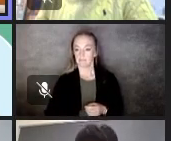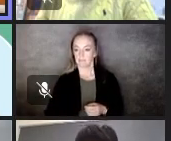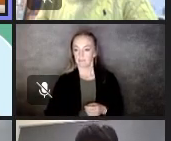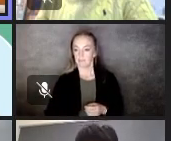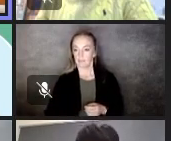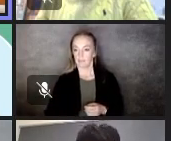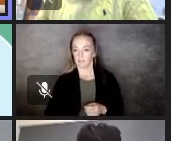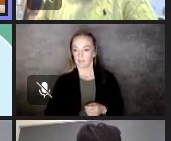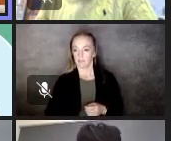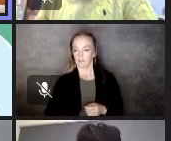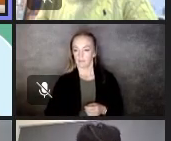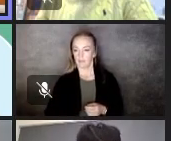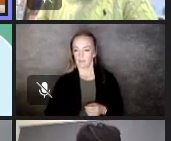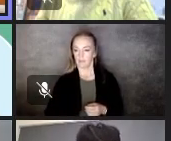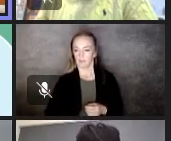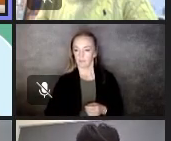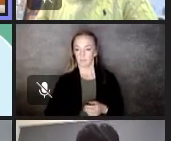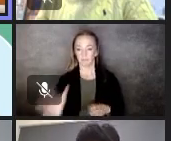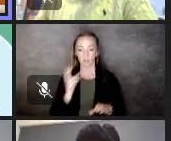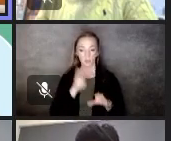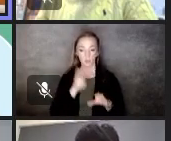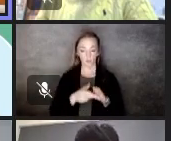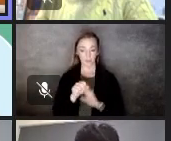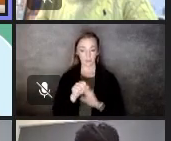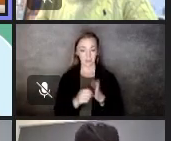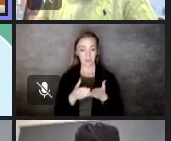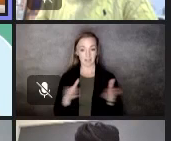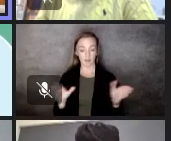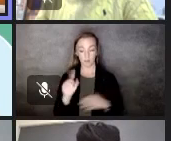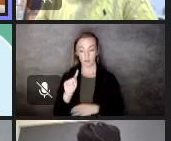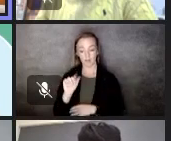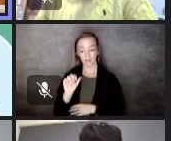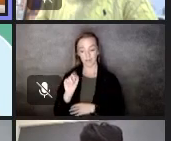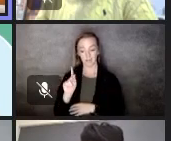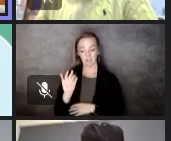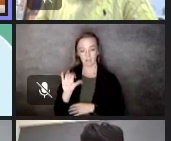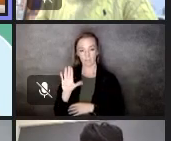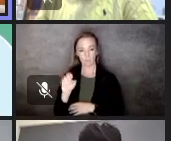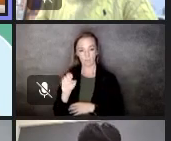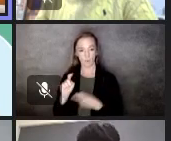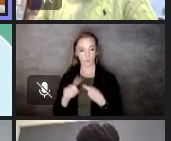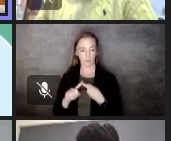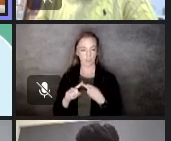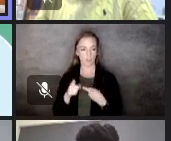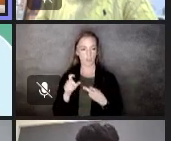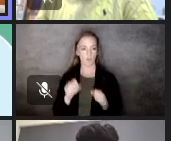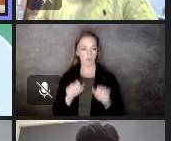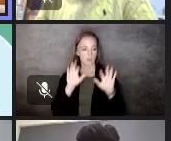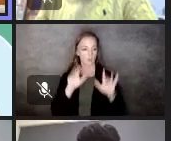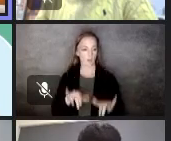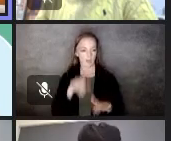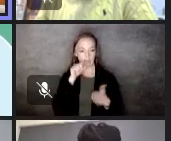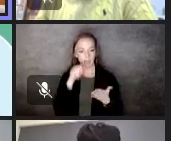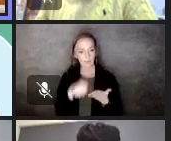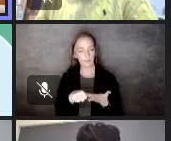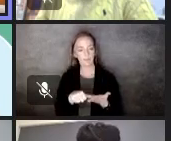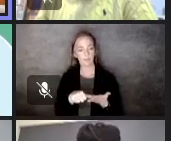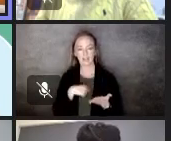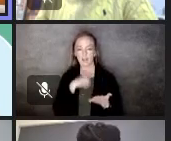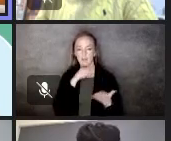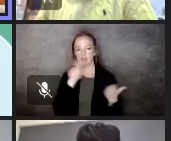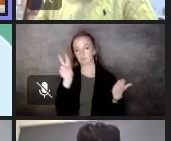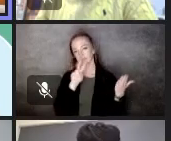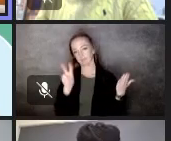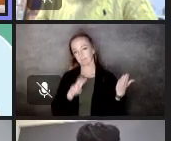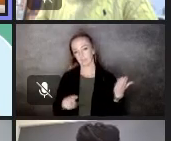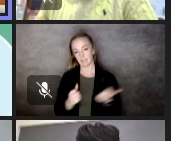Joining statewide task forces, fellowships, you can create a letter. I'm not going to read this whole document to